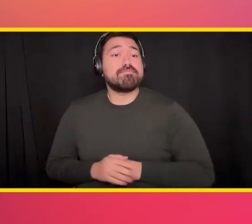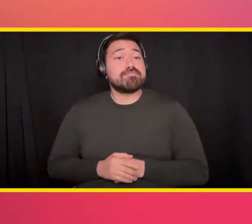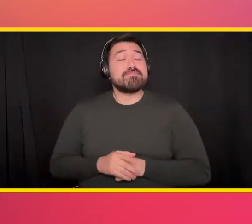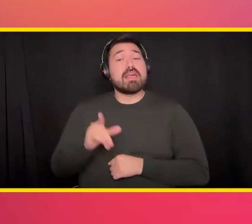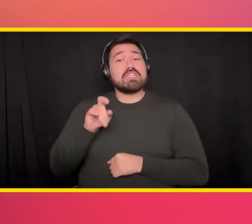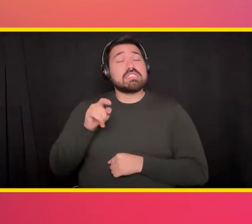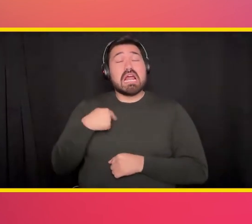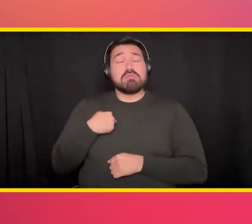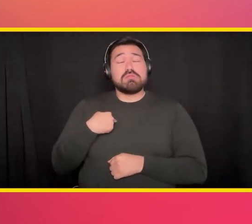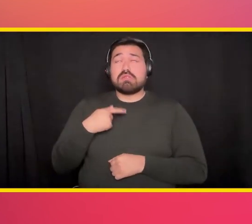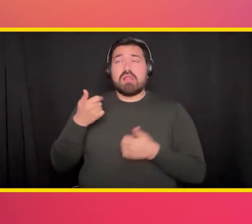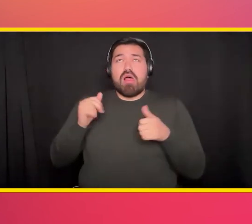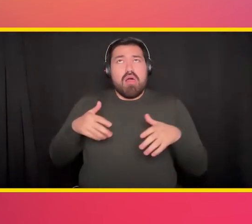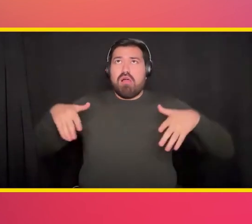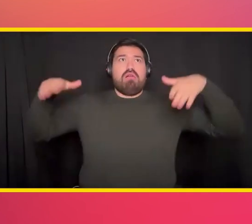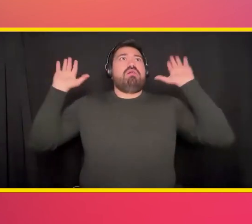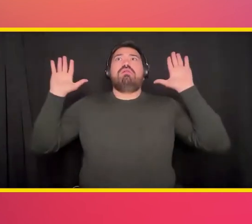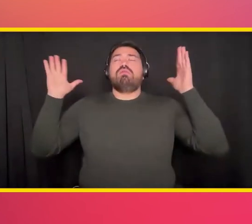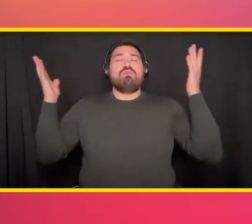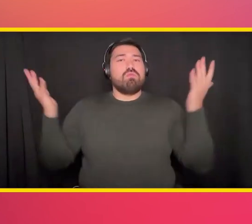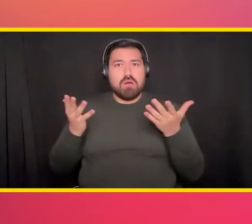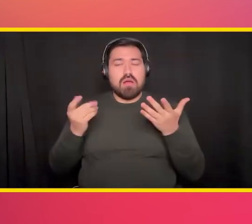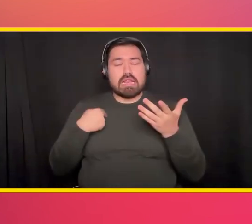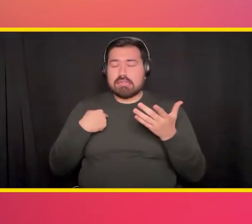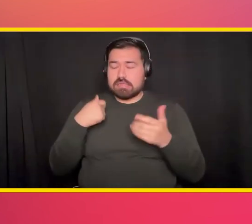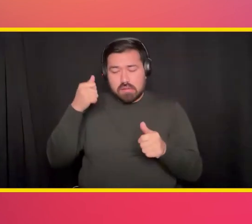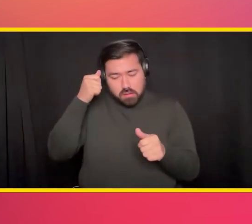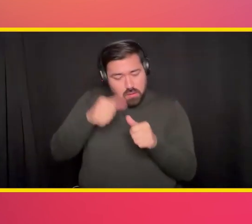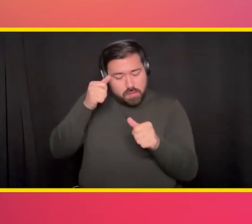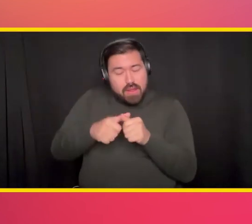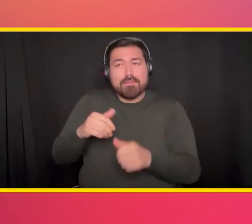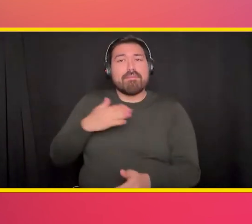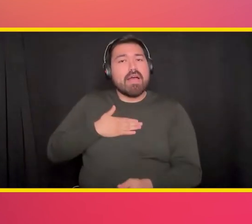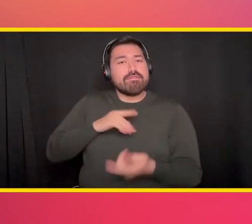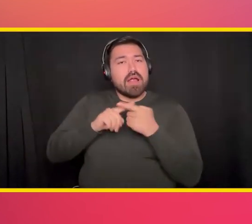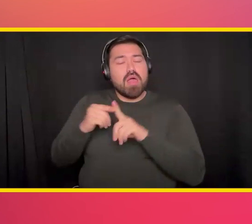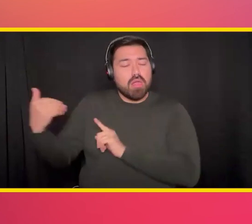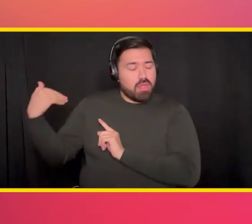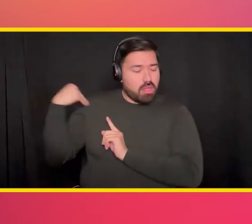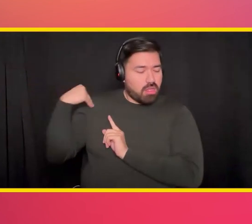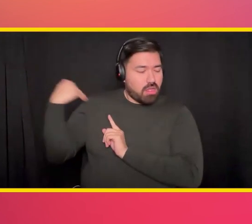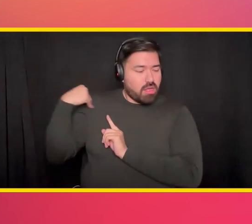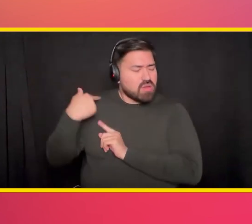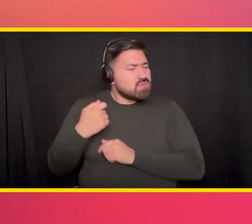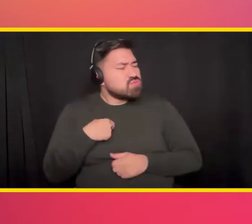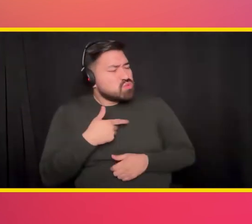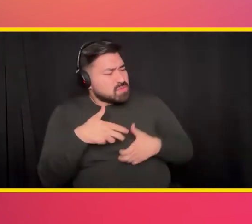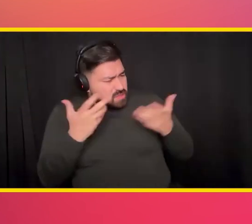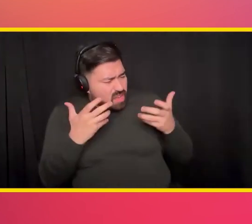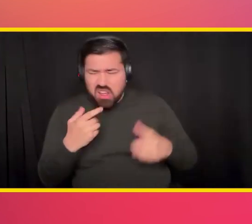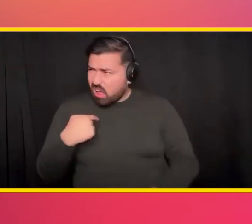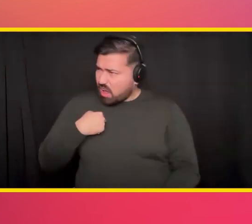a focused person. Like the other day, my friend had to remind me that I was upset with them. And I was like, I